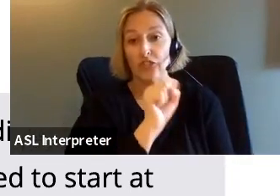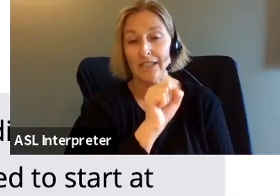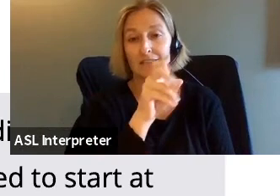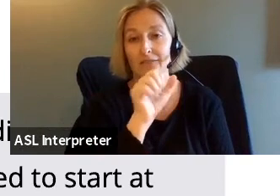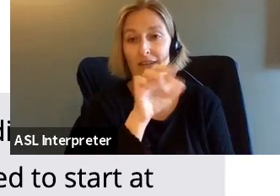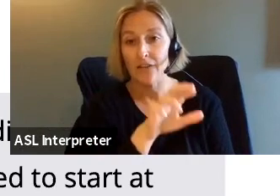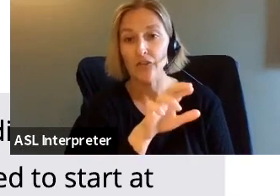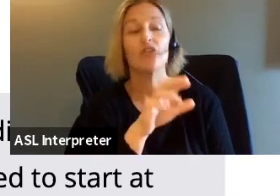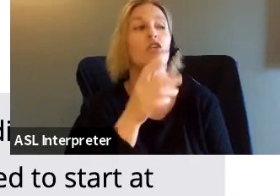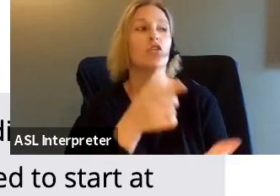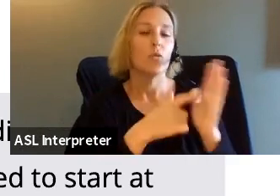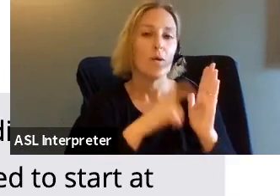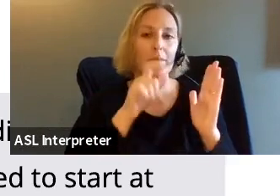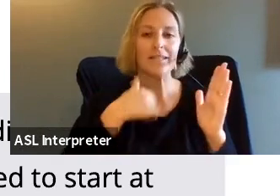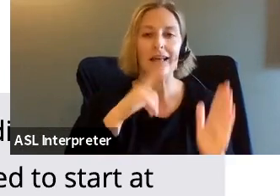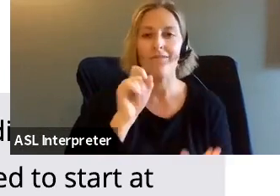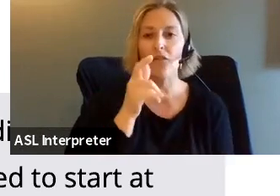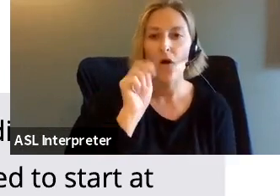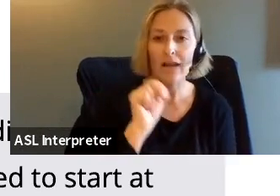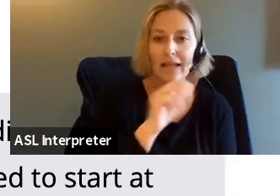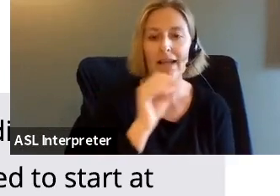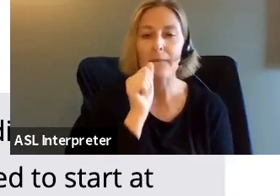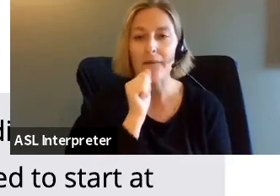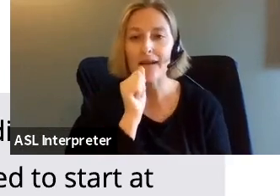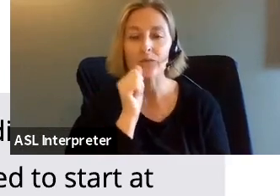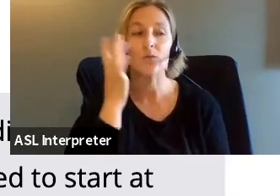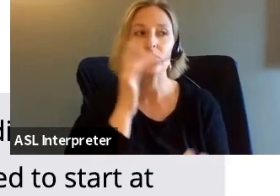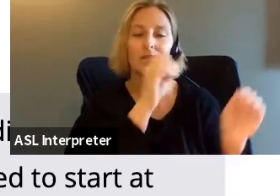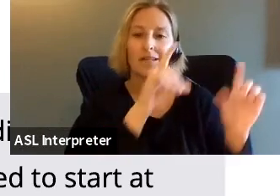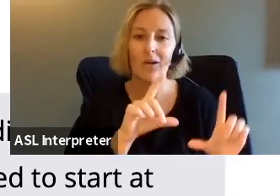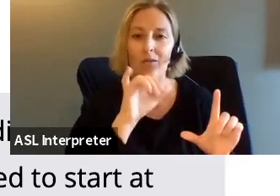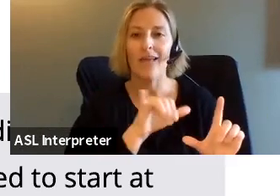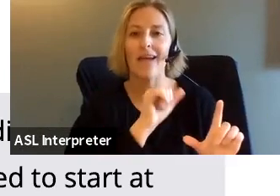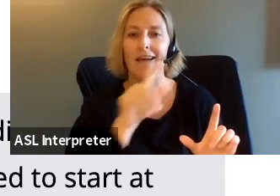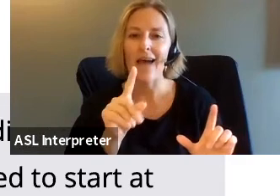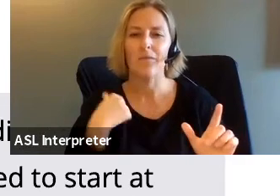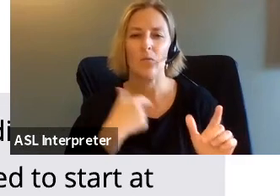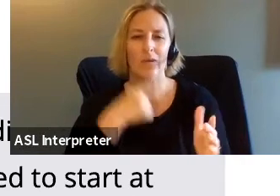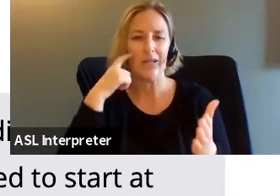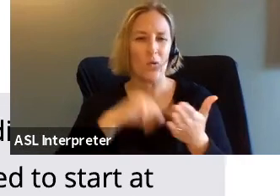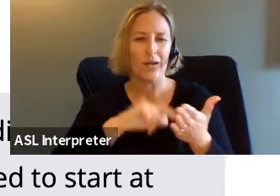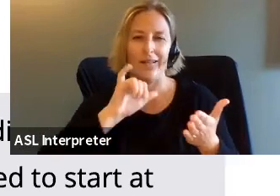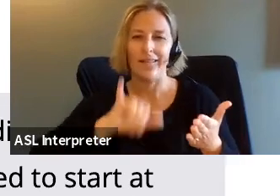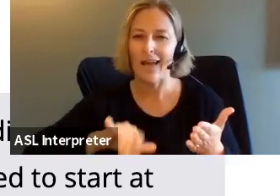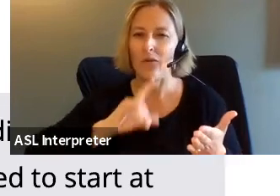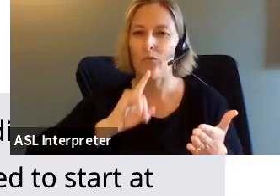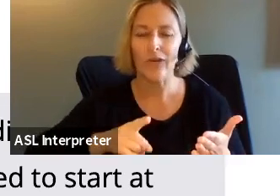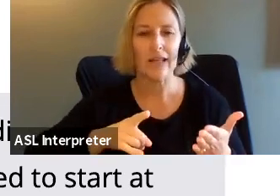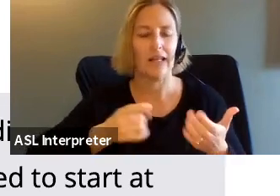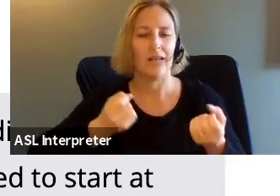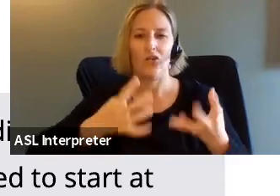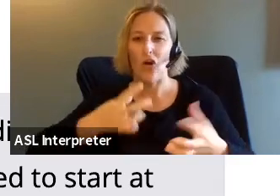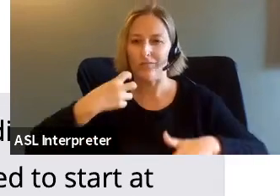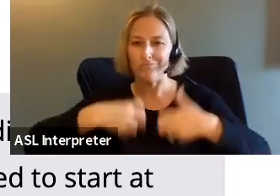have a login and a password to be able to download the app. And we noticed that this really created a lot of difficulty